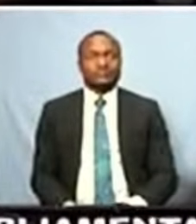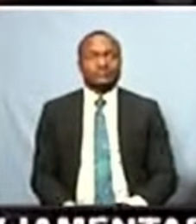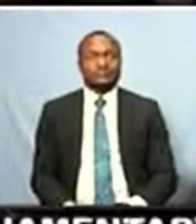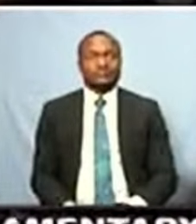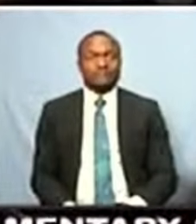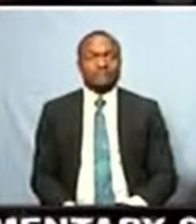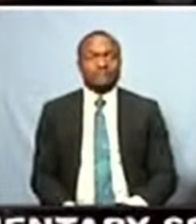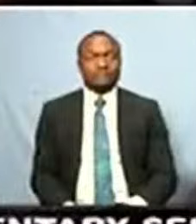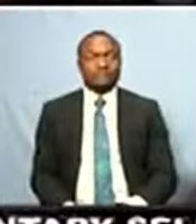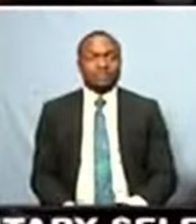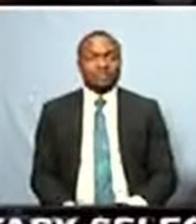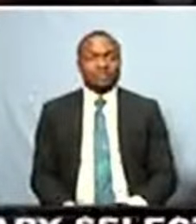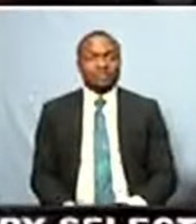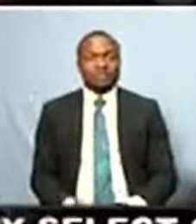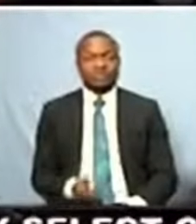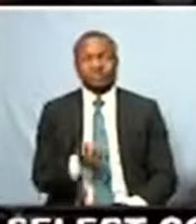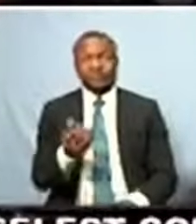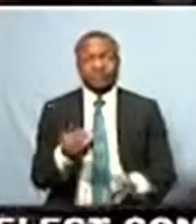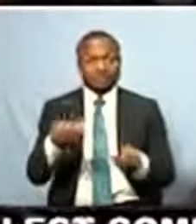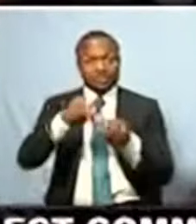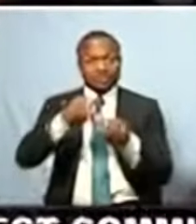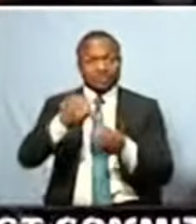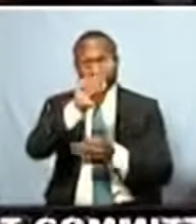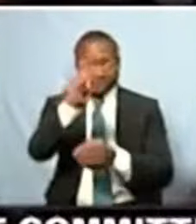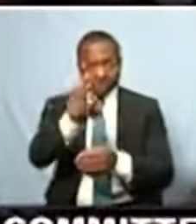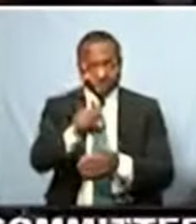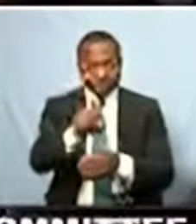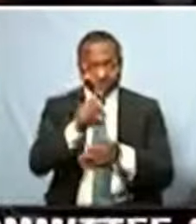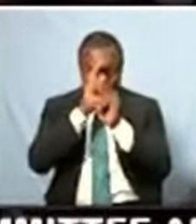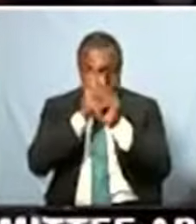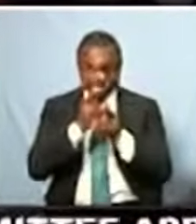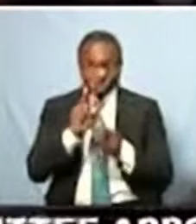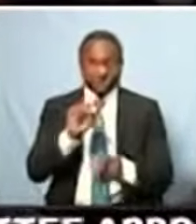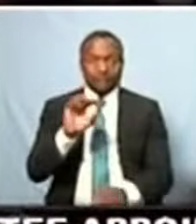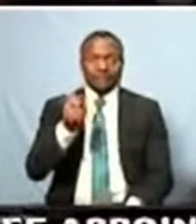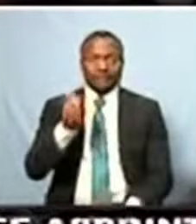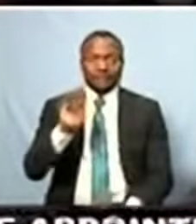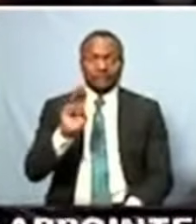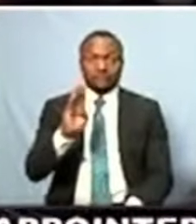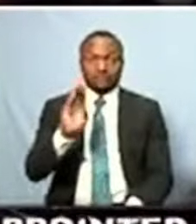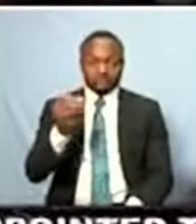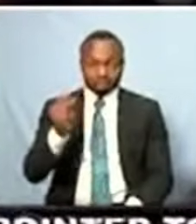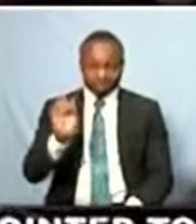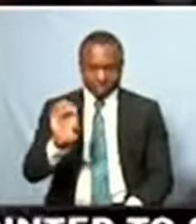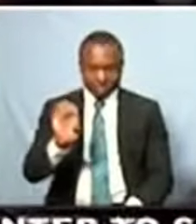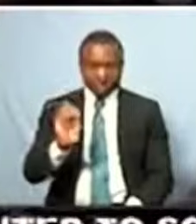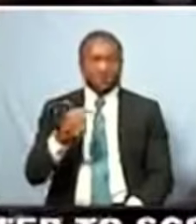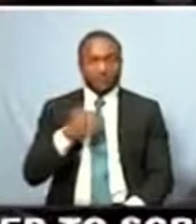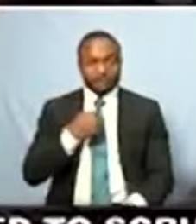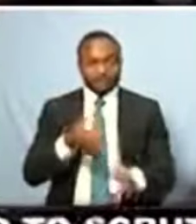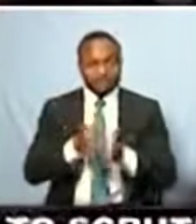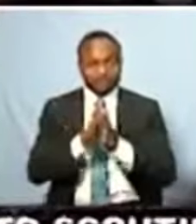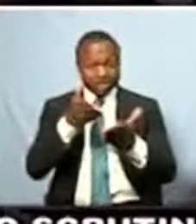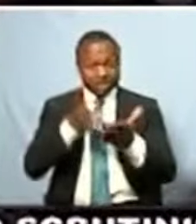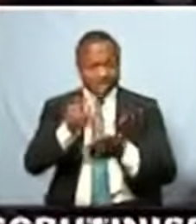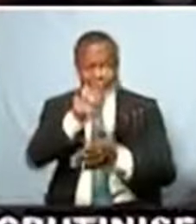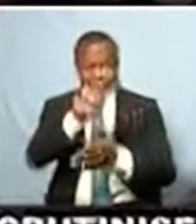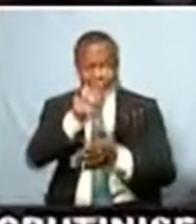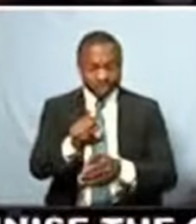And perhaps there's another for Honorable yes. Chair, I'm asking this question